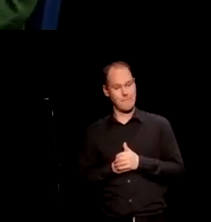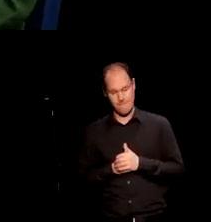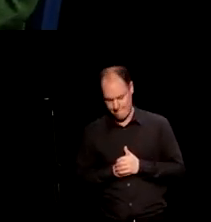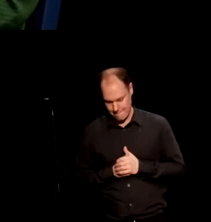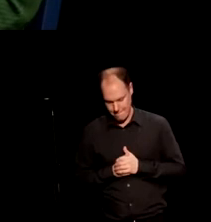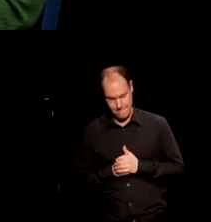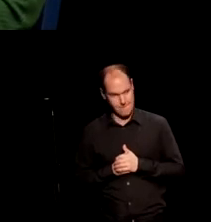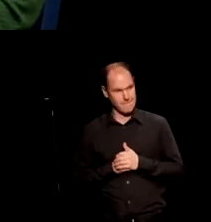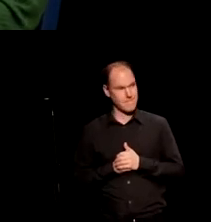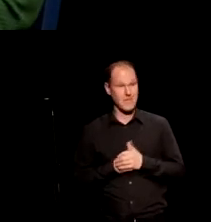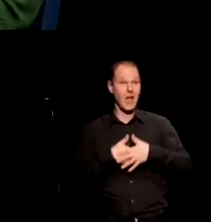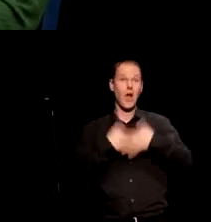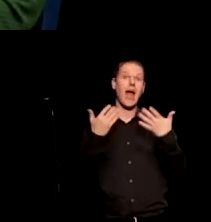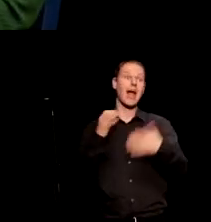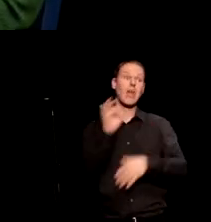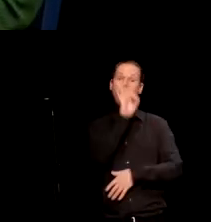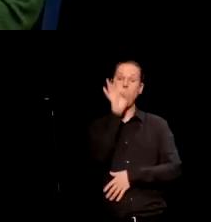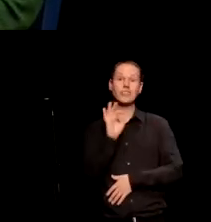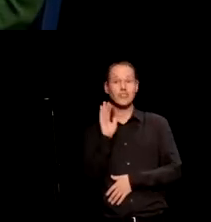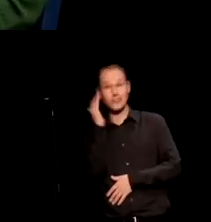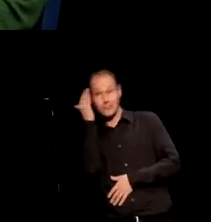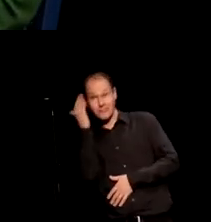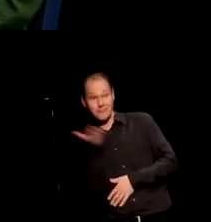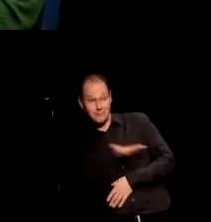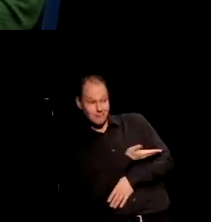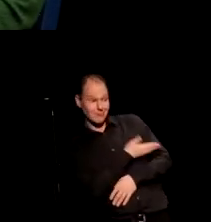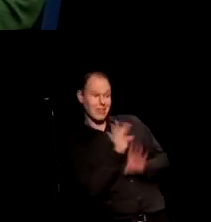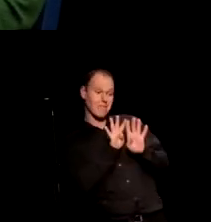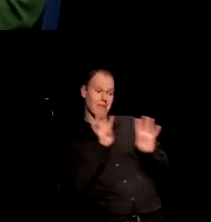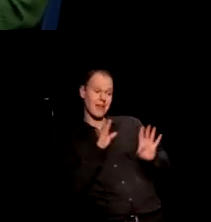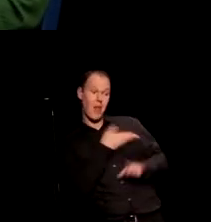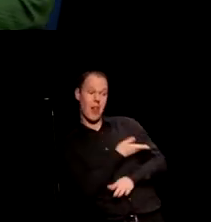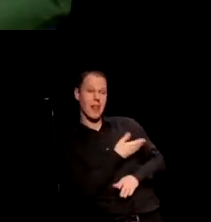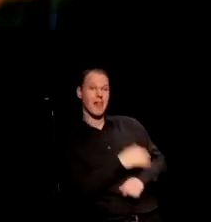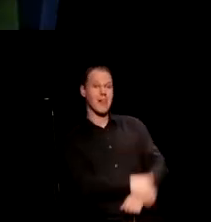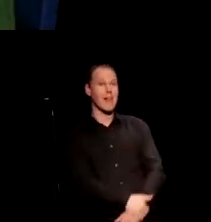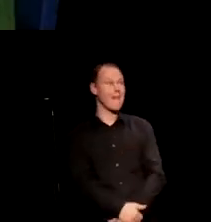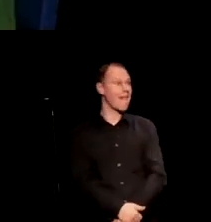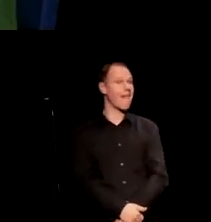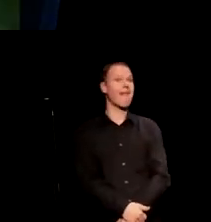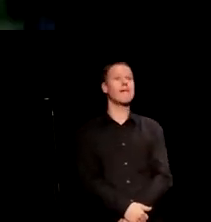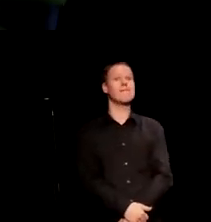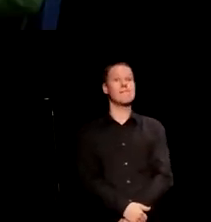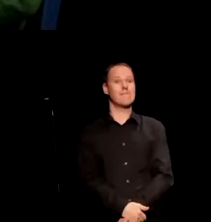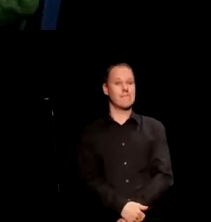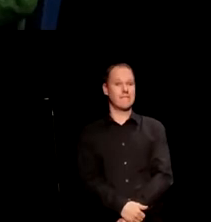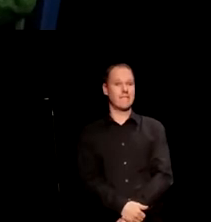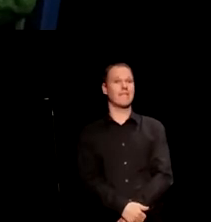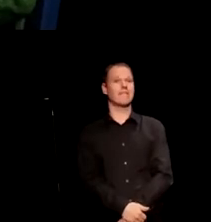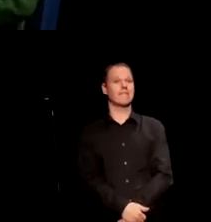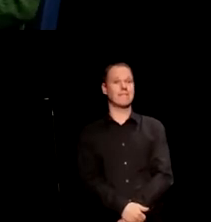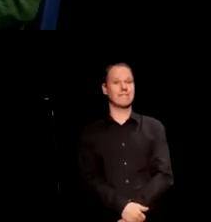got any questions for our esteemed panel? Okay, off at the back.